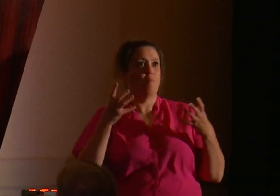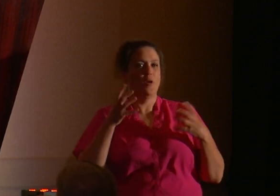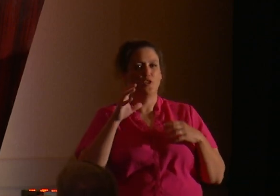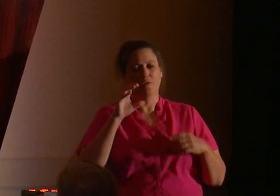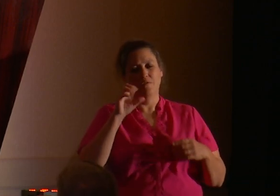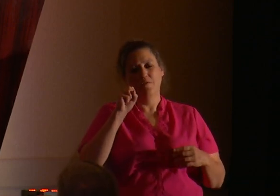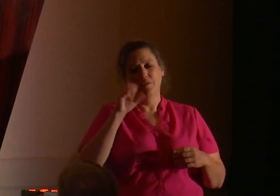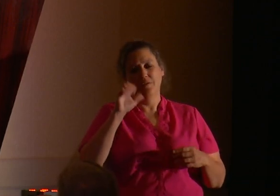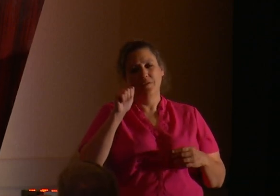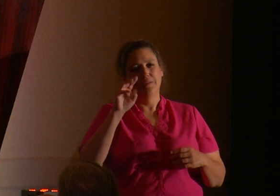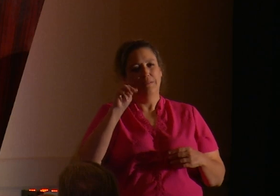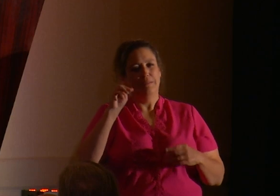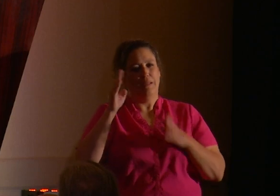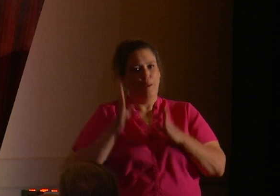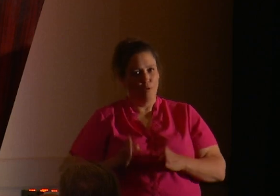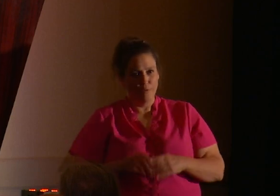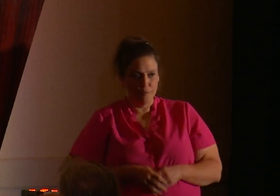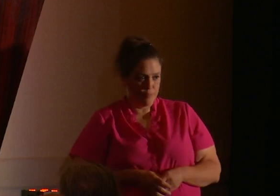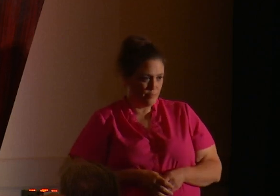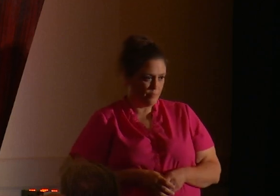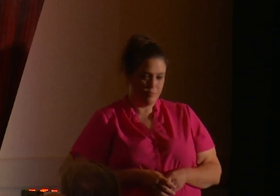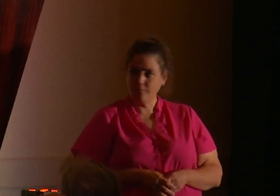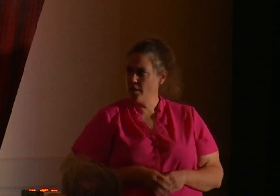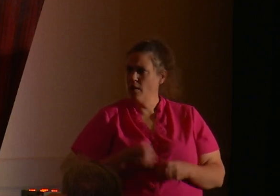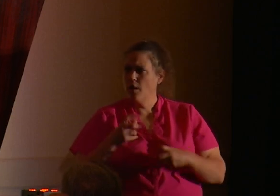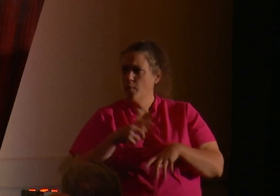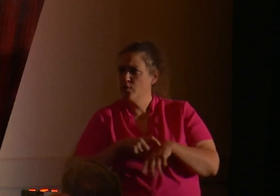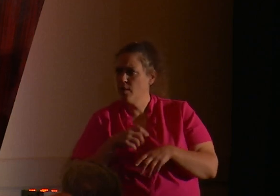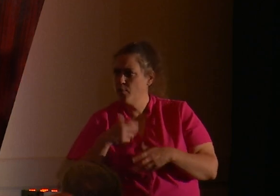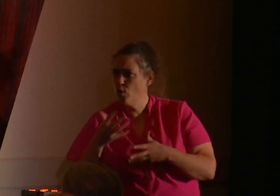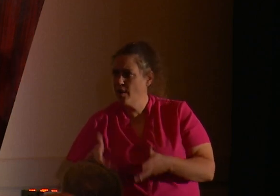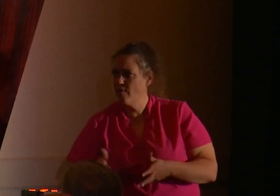scam artists. How much time do I have left?